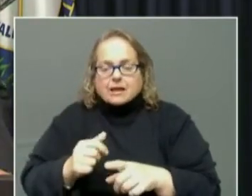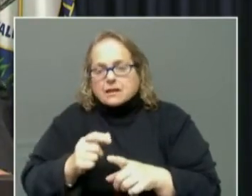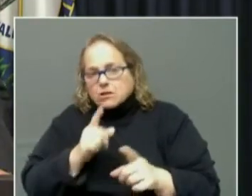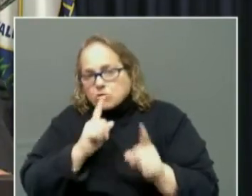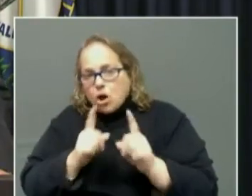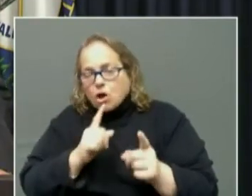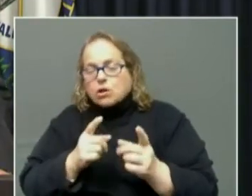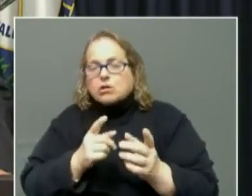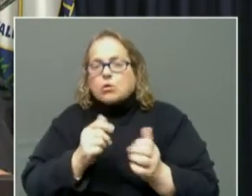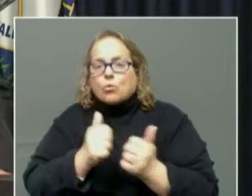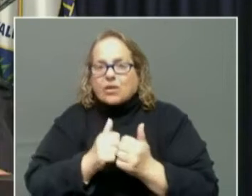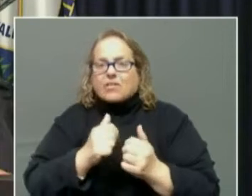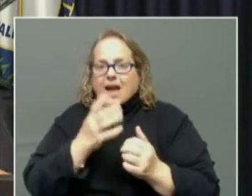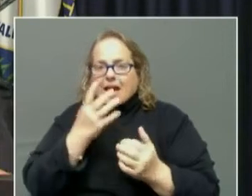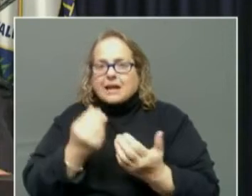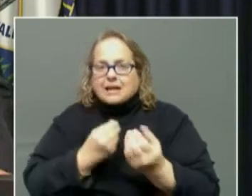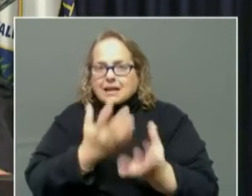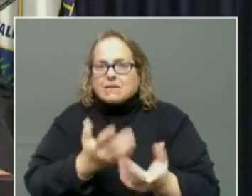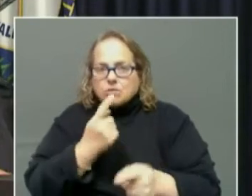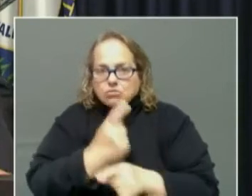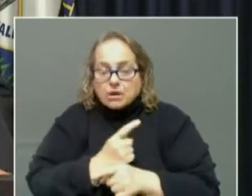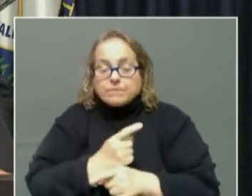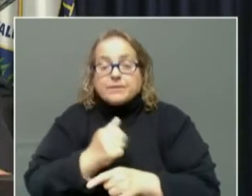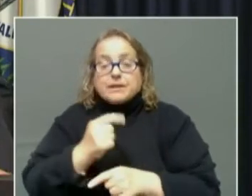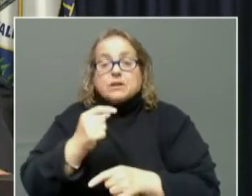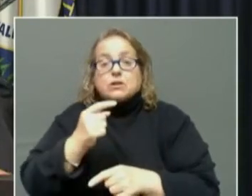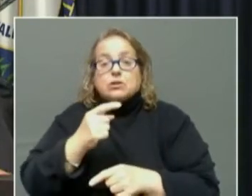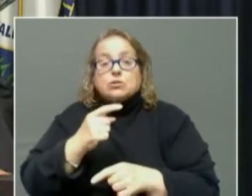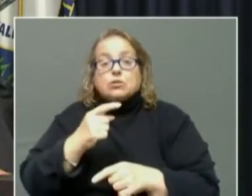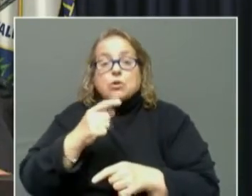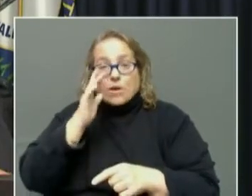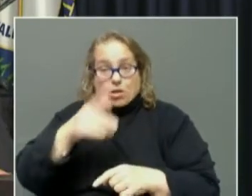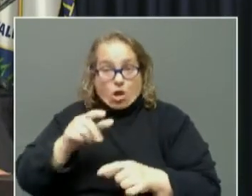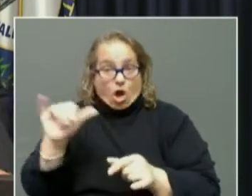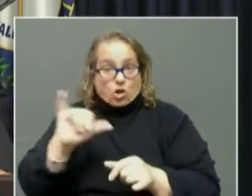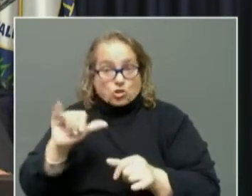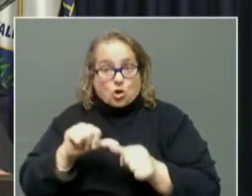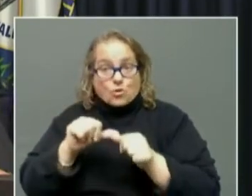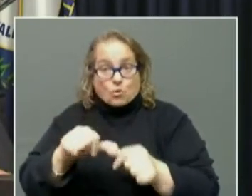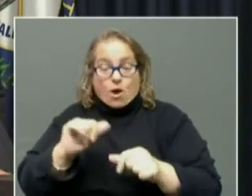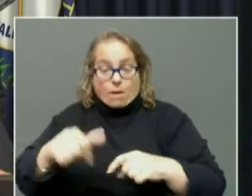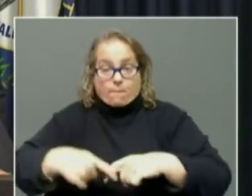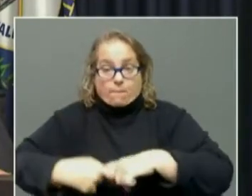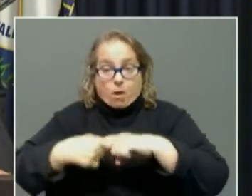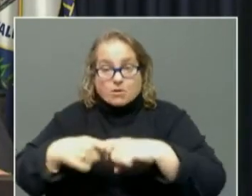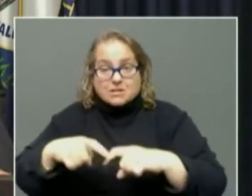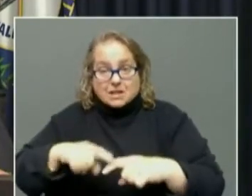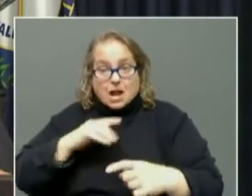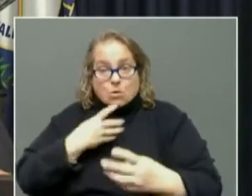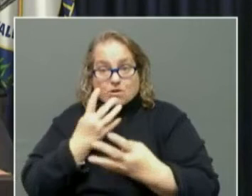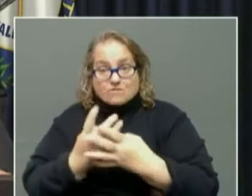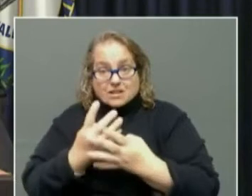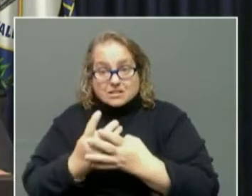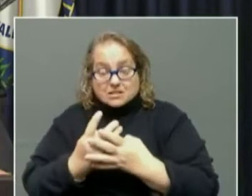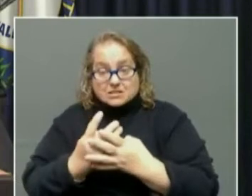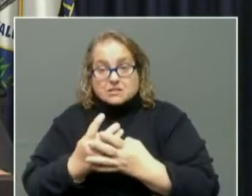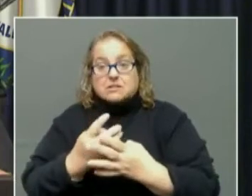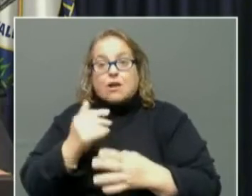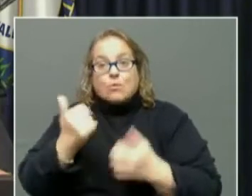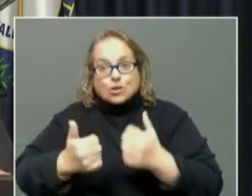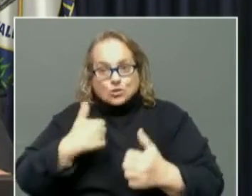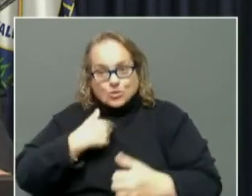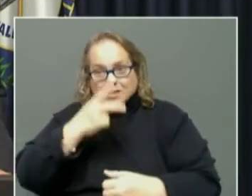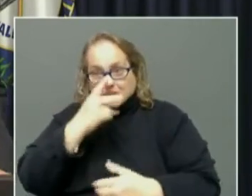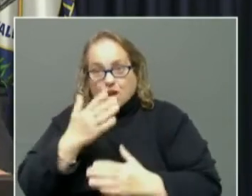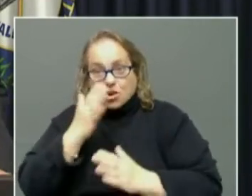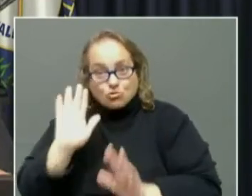going to require a pause in our vaccinations in our corrections institutions, which were going really well. We certainly haven't seen any side